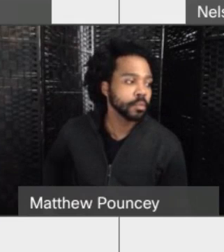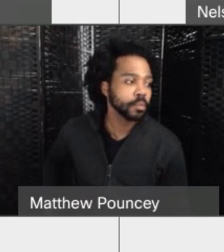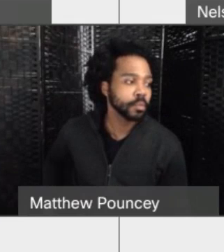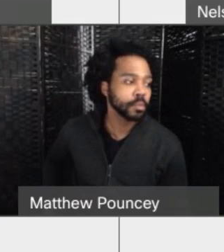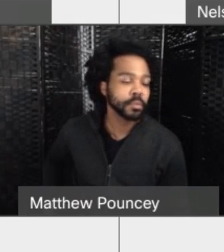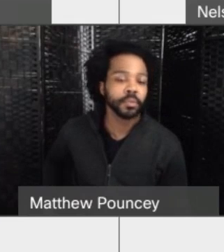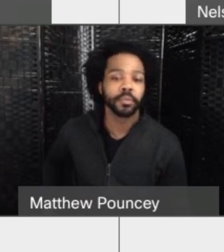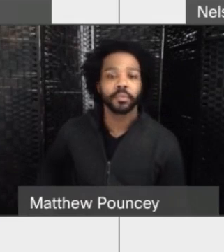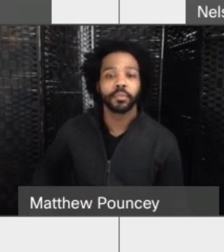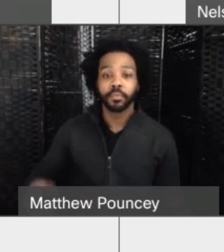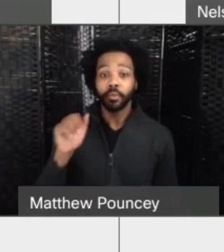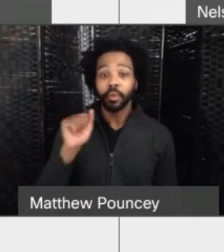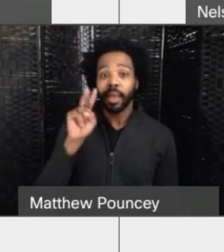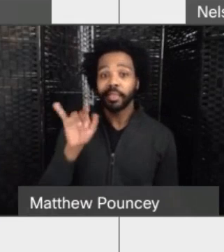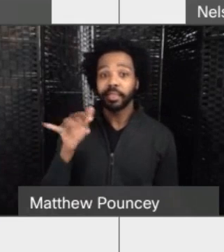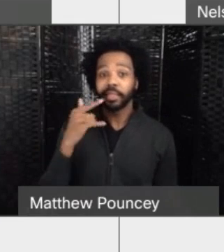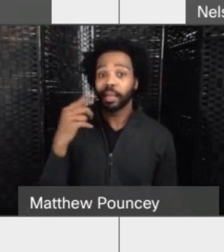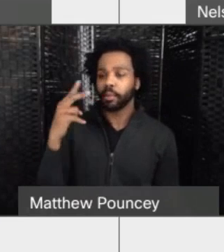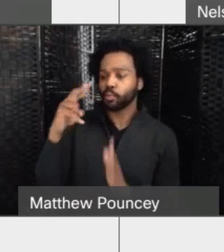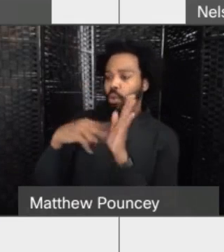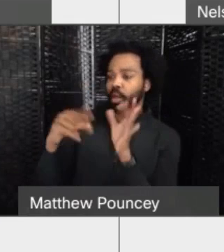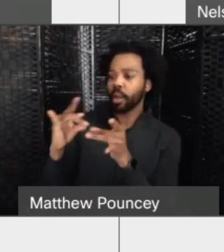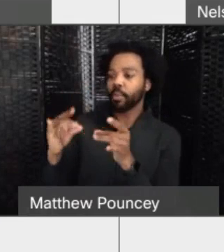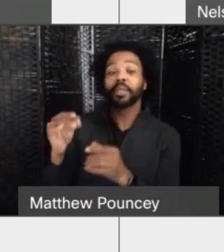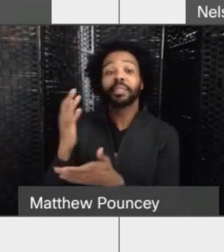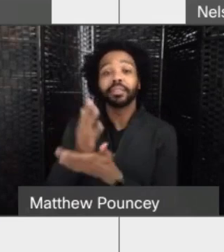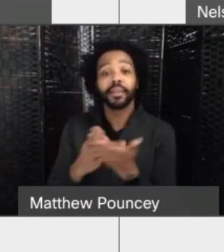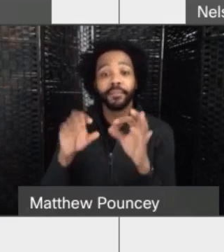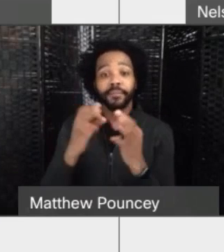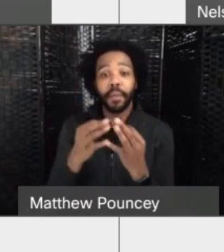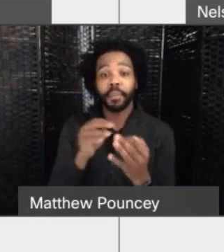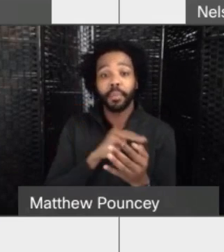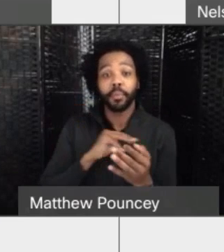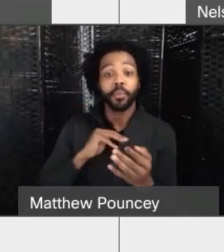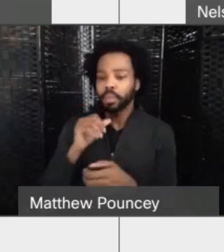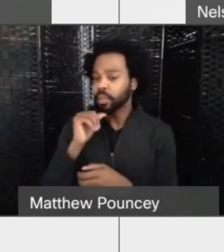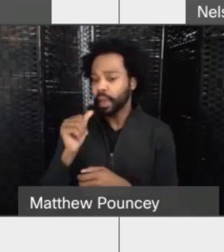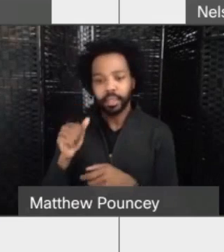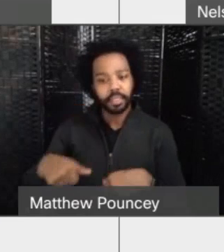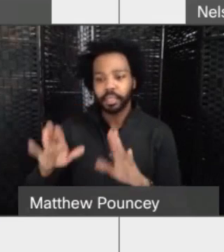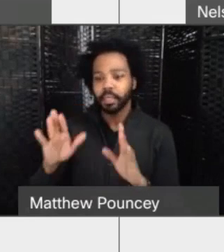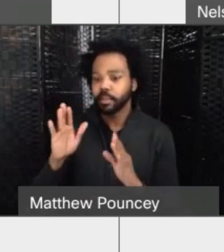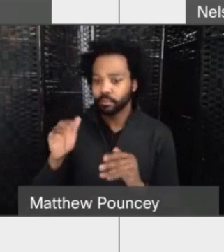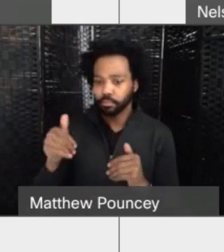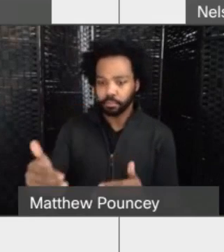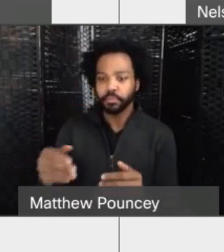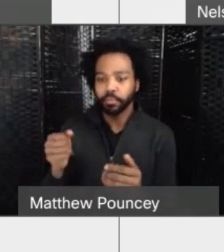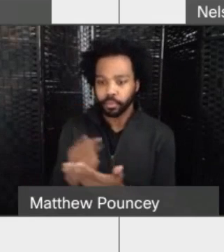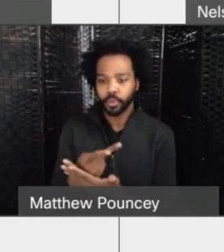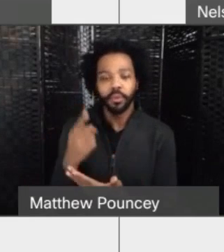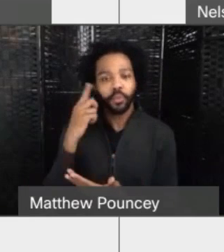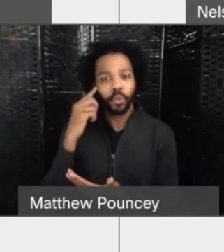So there's a comment here. It should be noted that some family members are not consenting to vaccine for people receiving